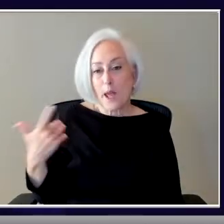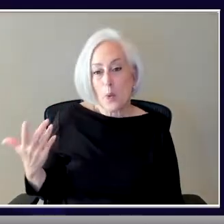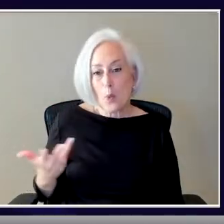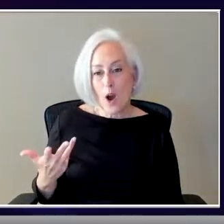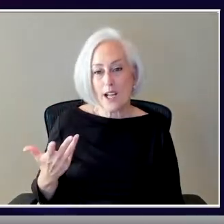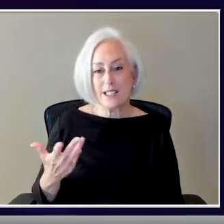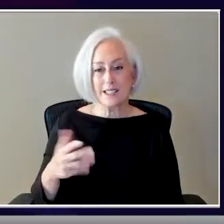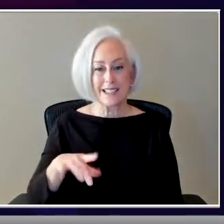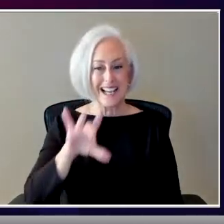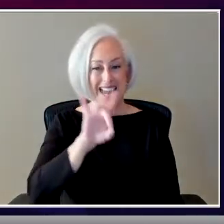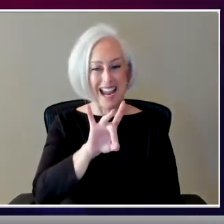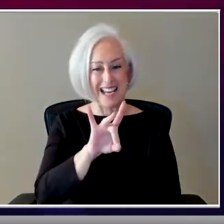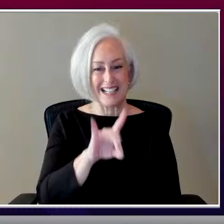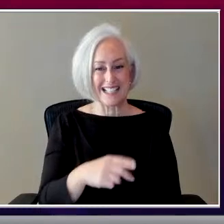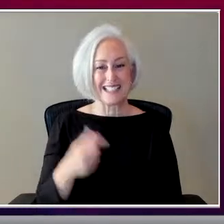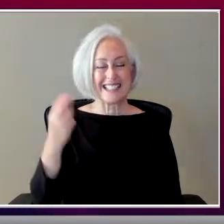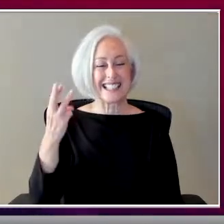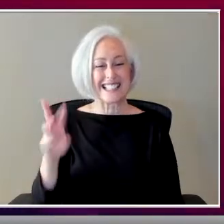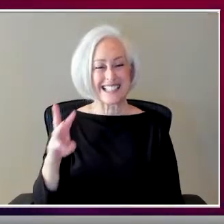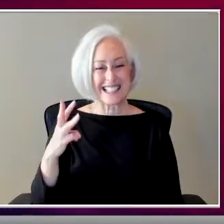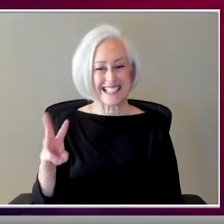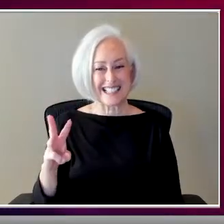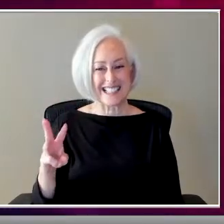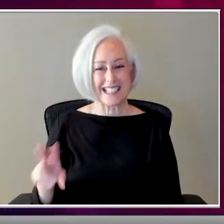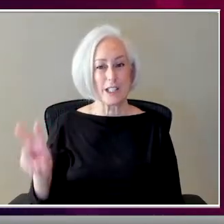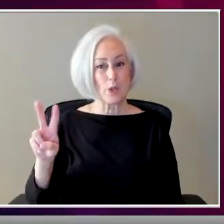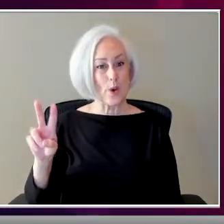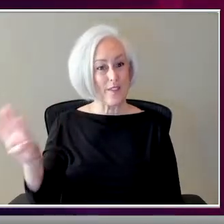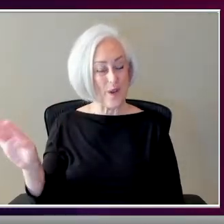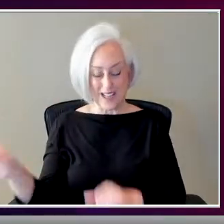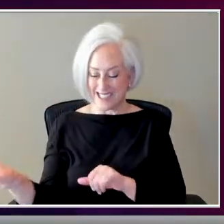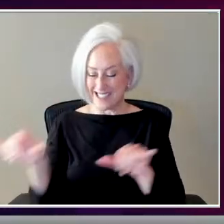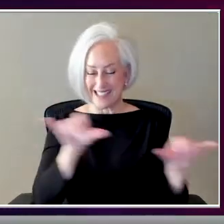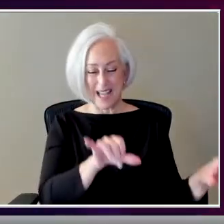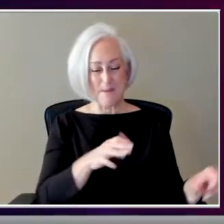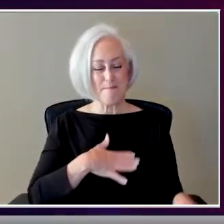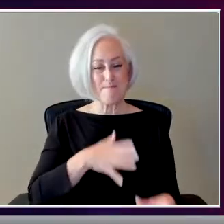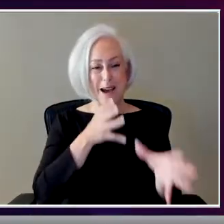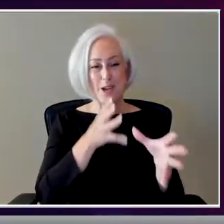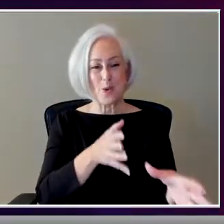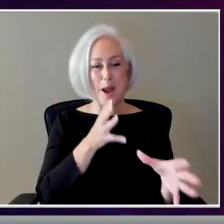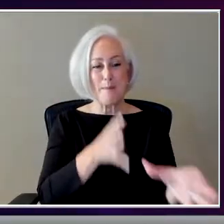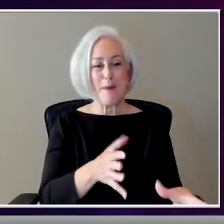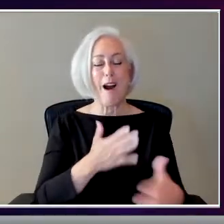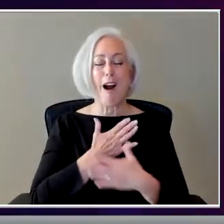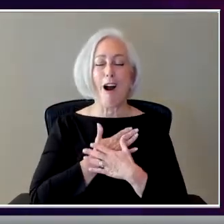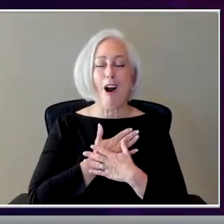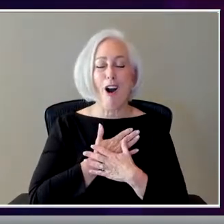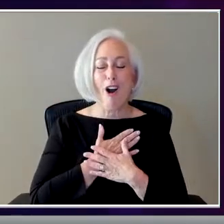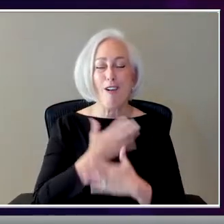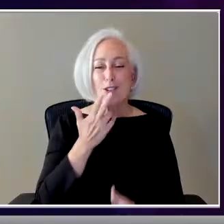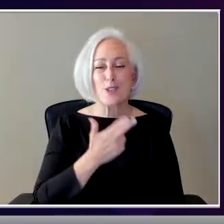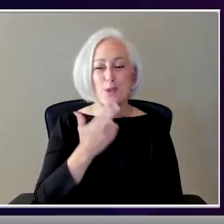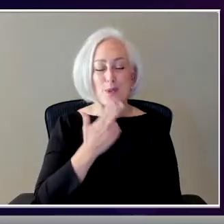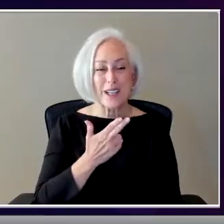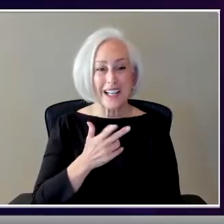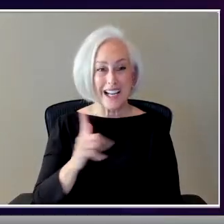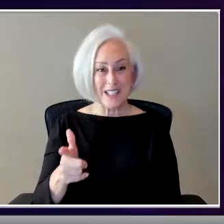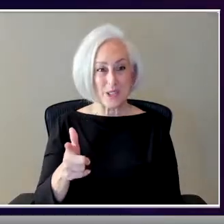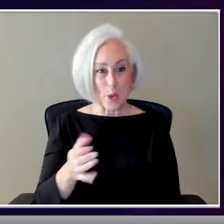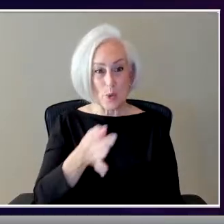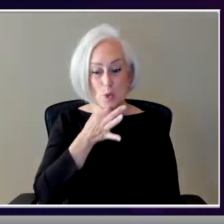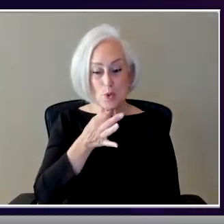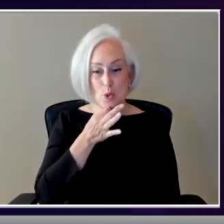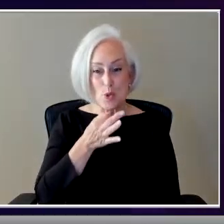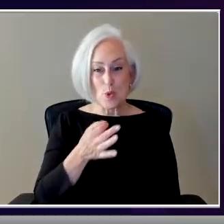is 8/16/24. It's my grandmother's birthday, actually. Oh, that's so sweet. So she's coming up on a birthday